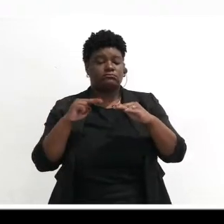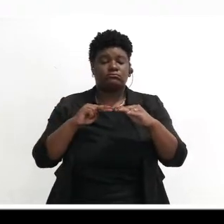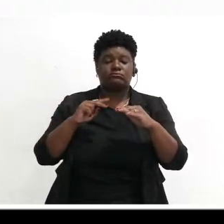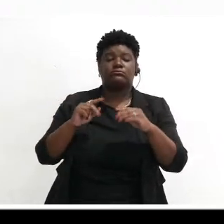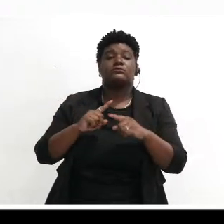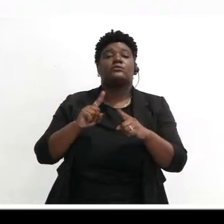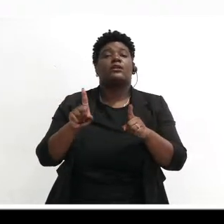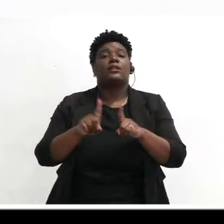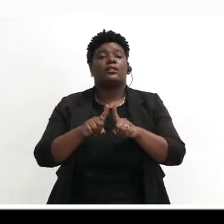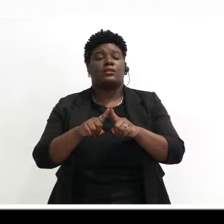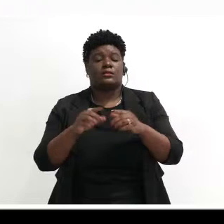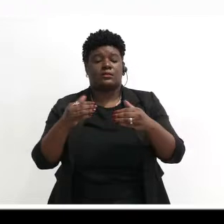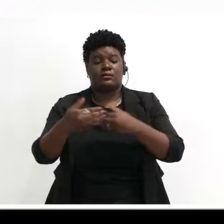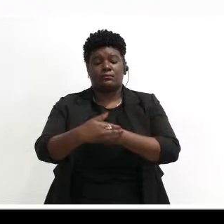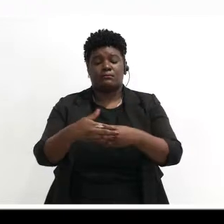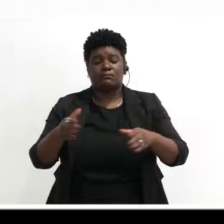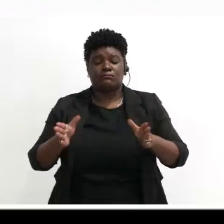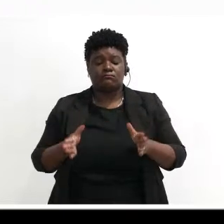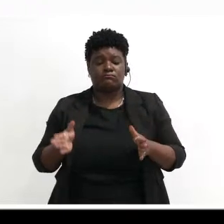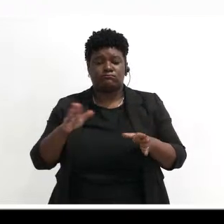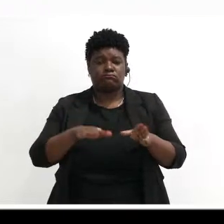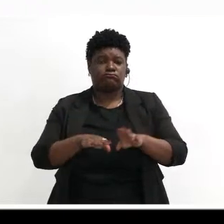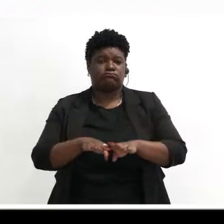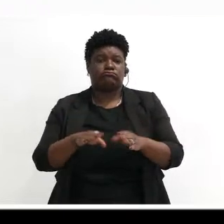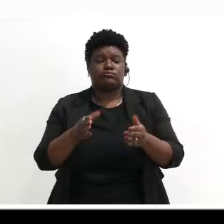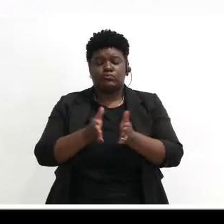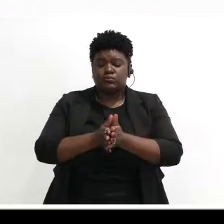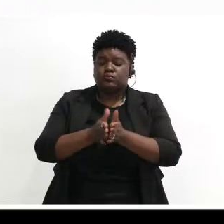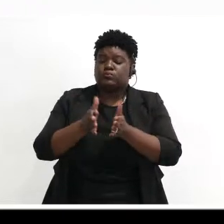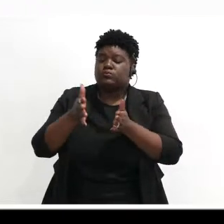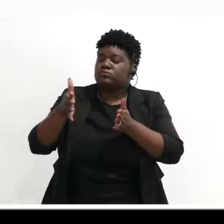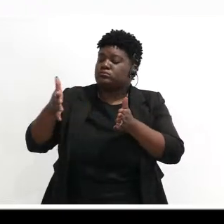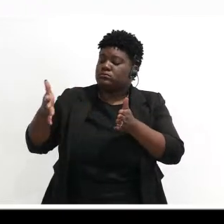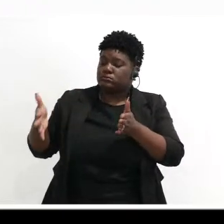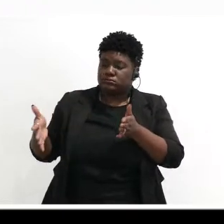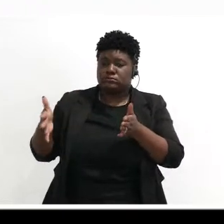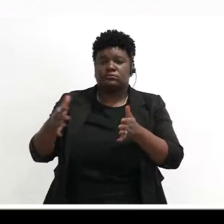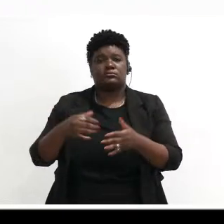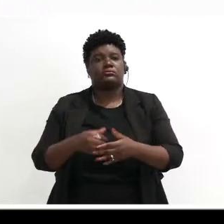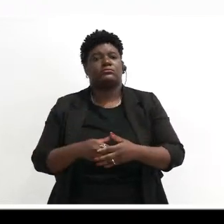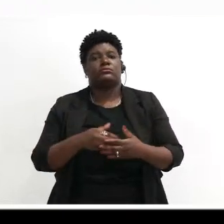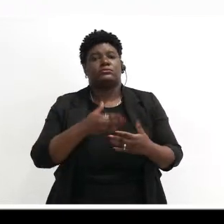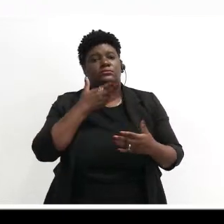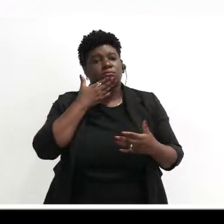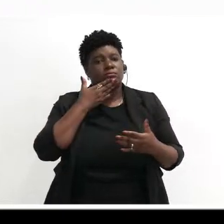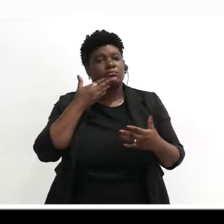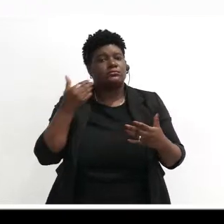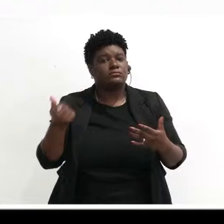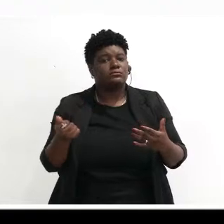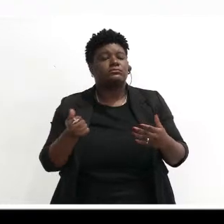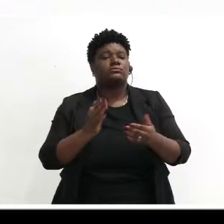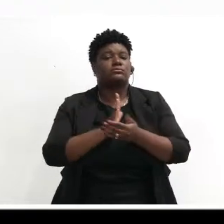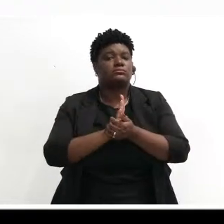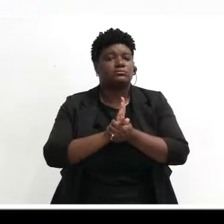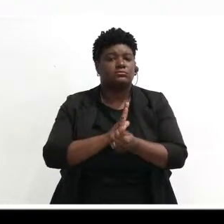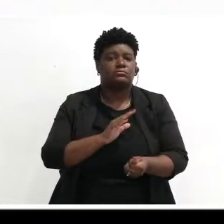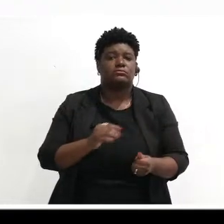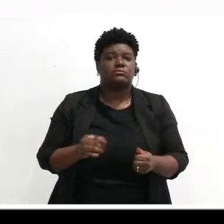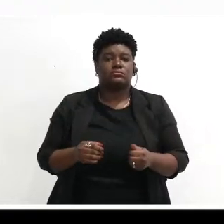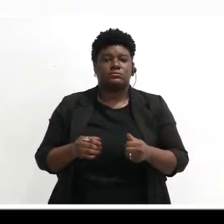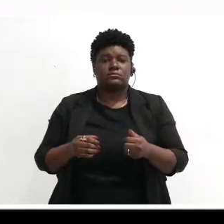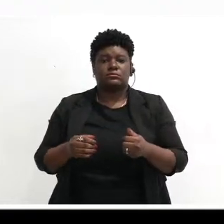packages, again for densification and higher I/O in a small space. And then we kind of got into this era